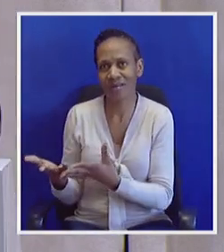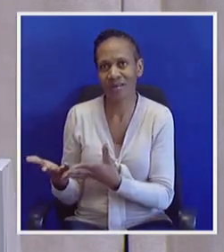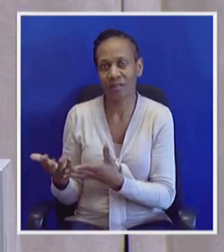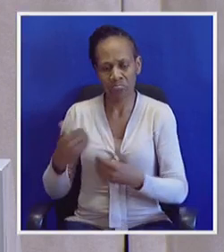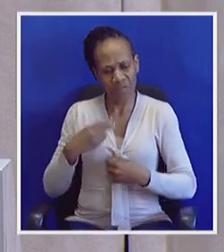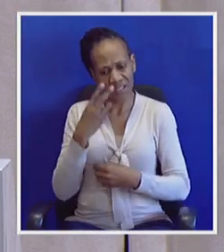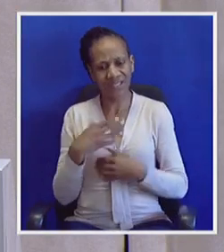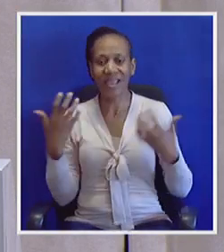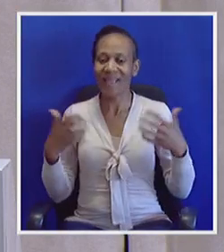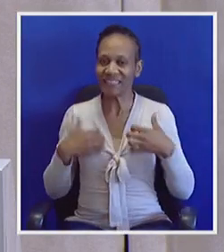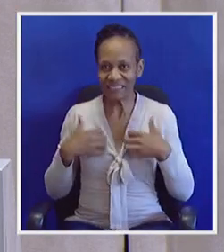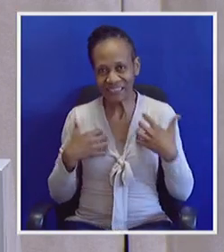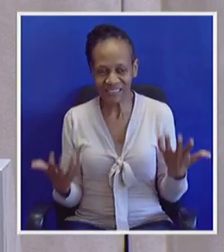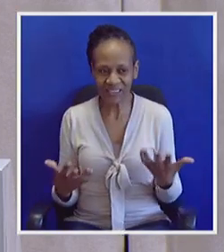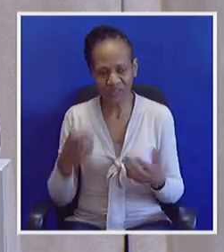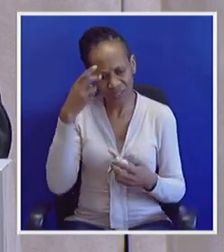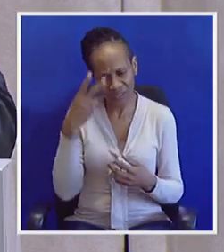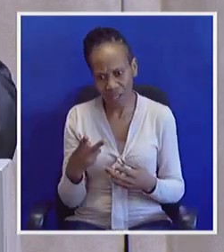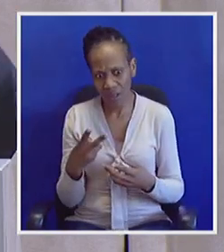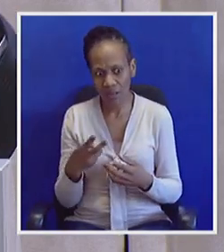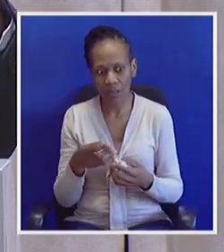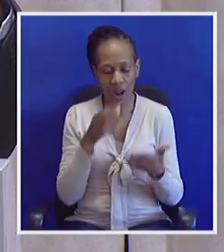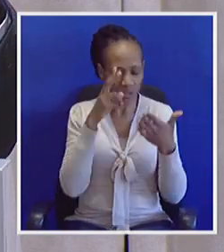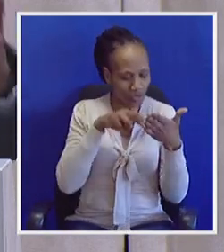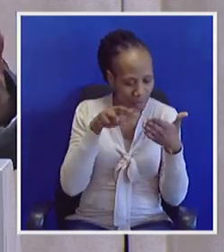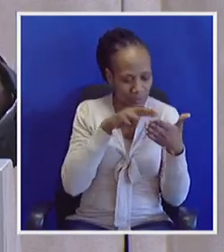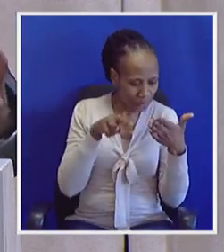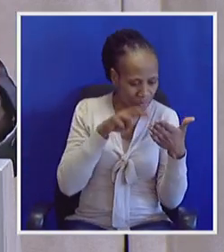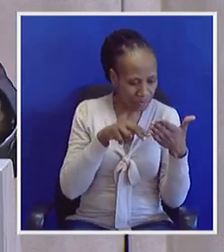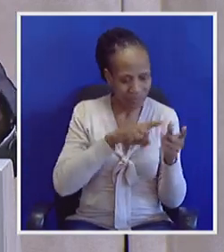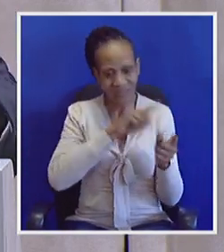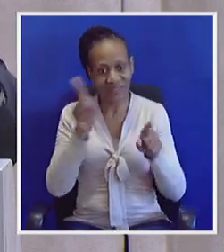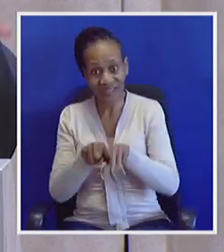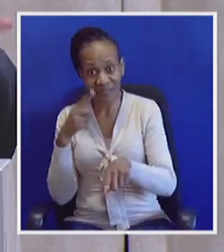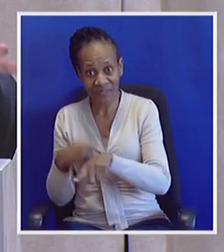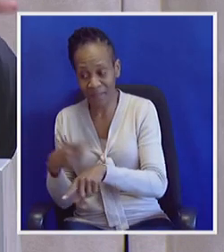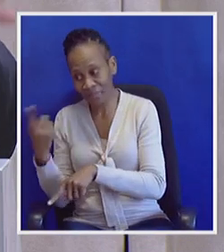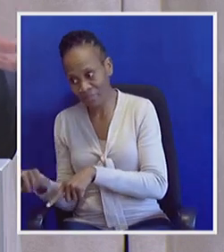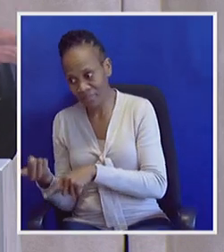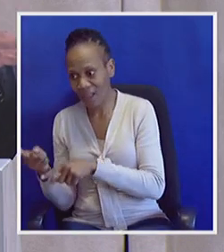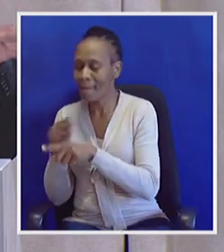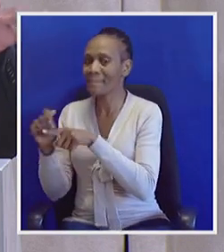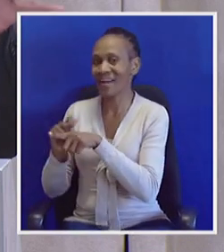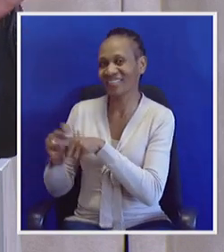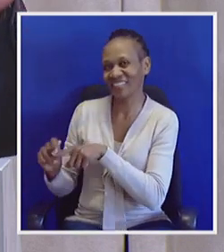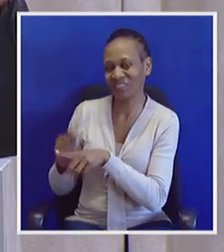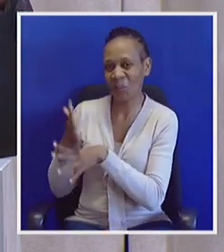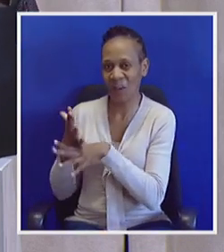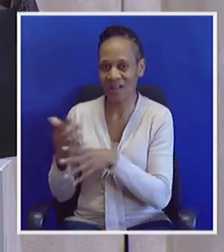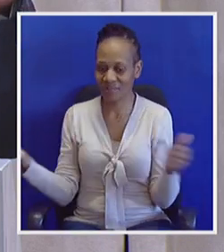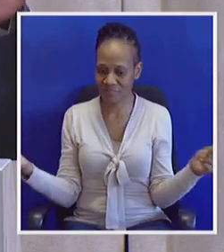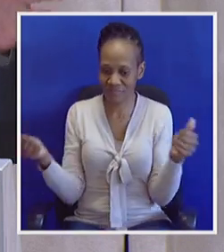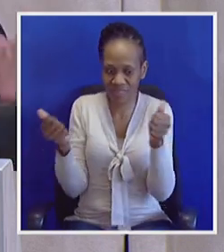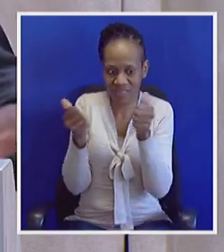medium of theoretical learning as well as practical learning that takes place